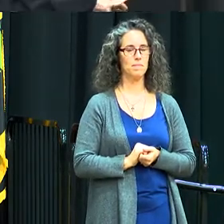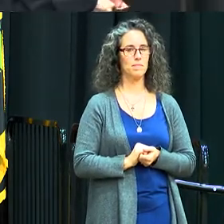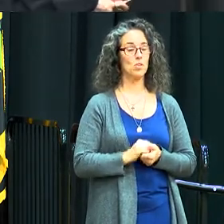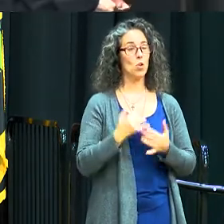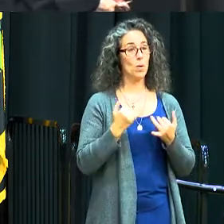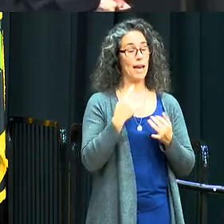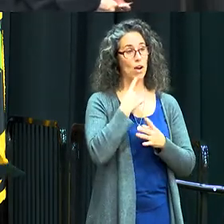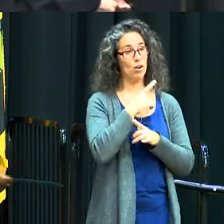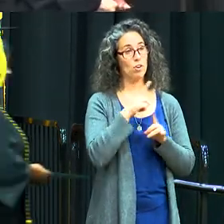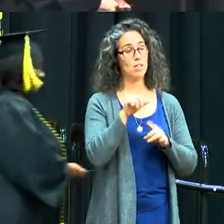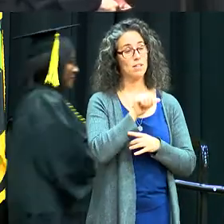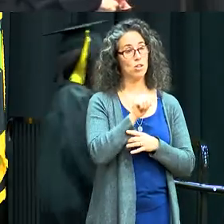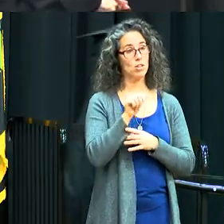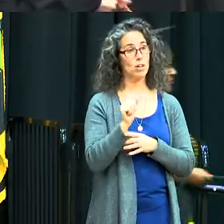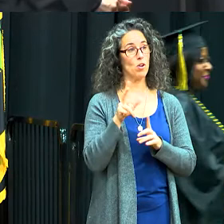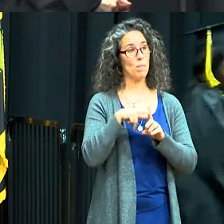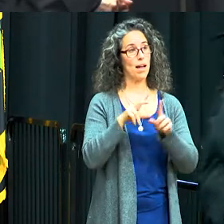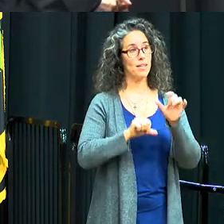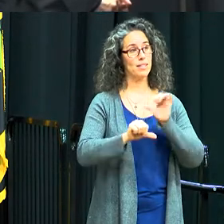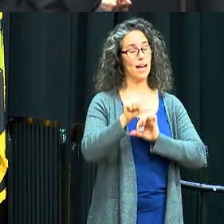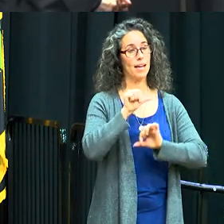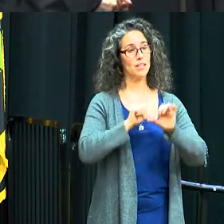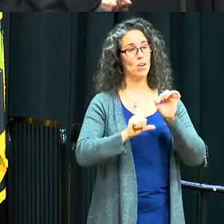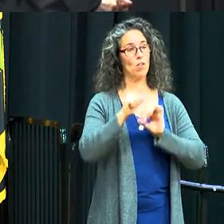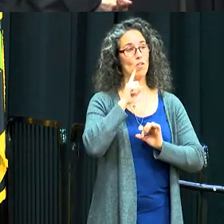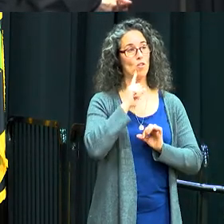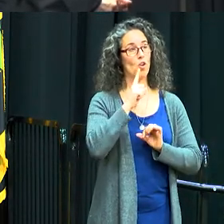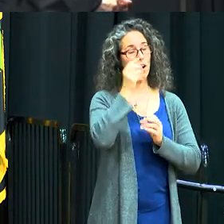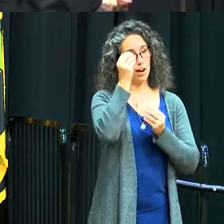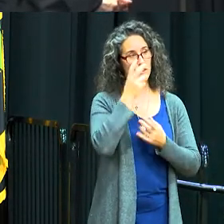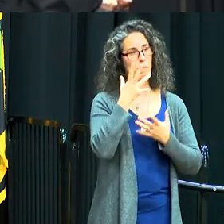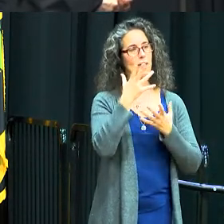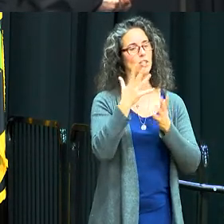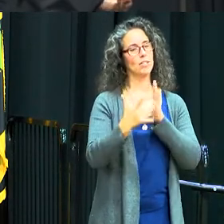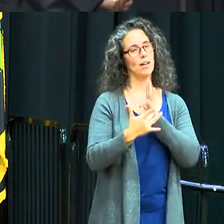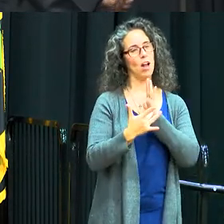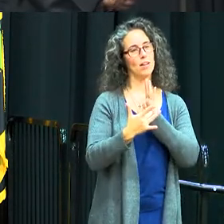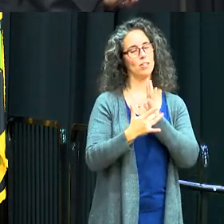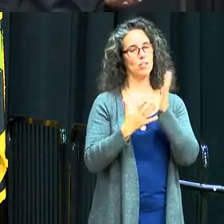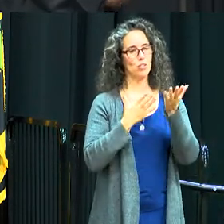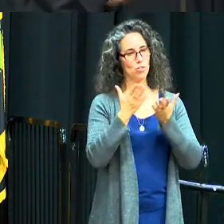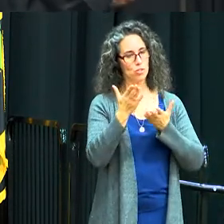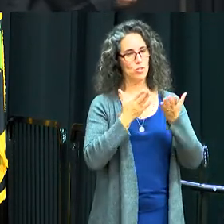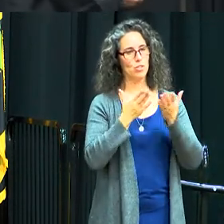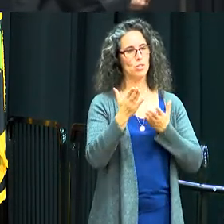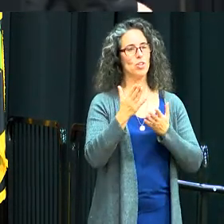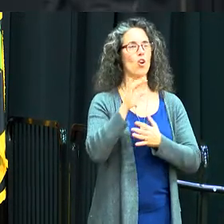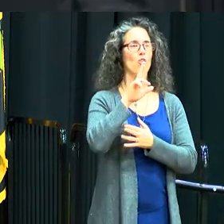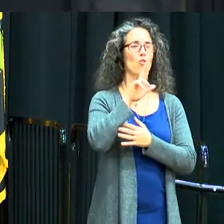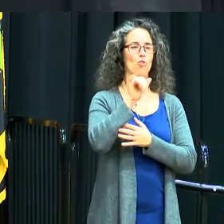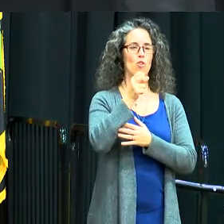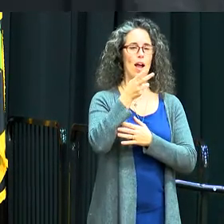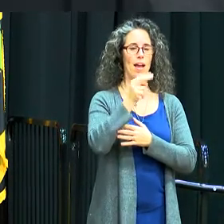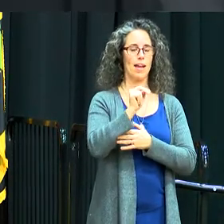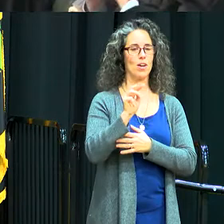We now confer the Associate of Applied Science degrees in Information Services Technology, Ryan E. Wathen.